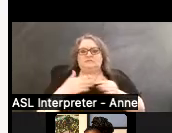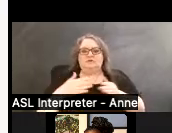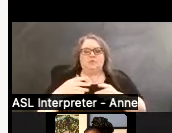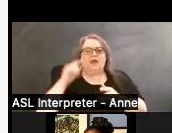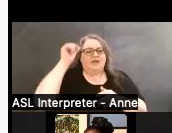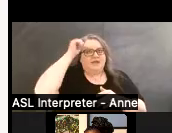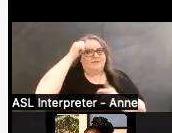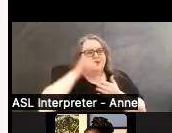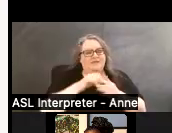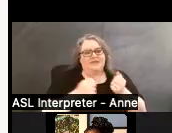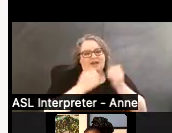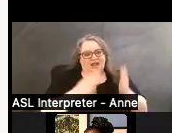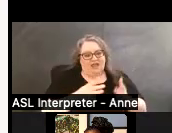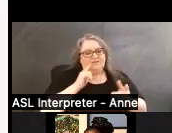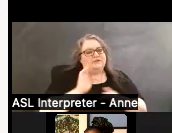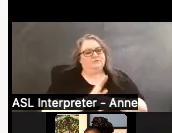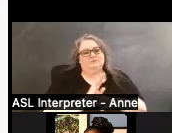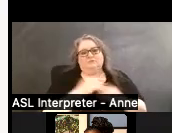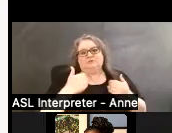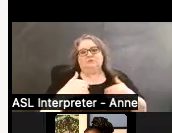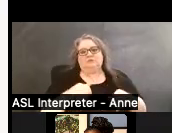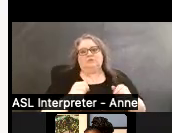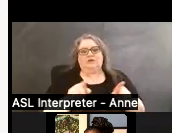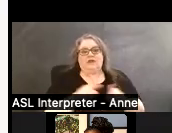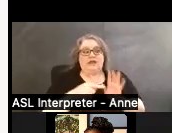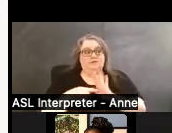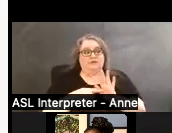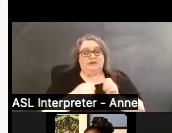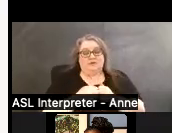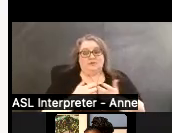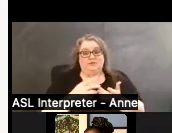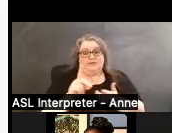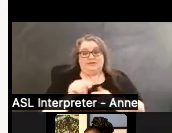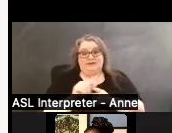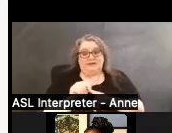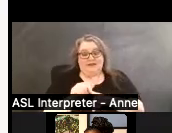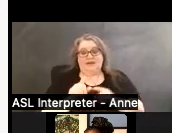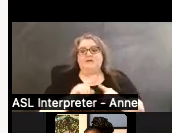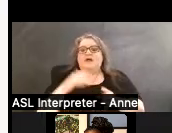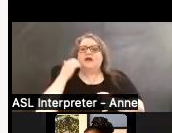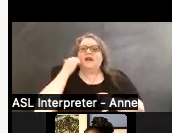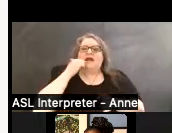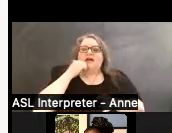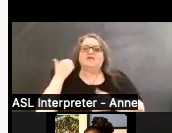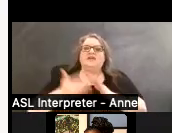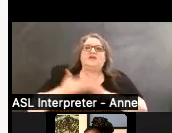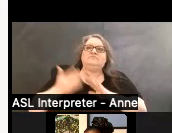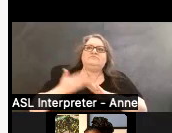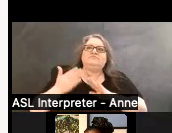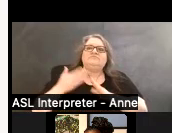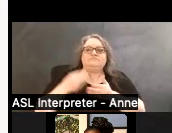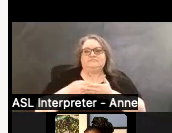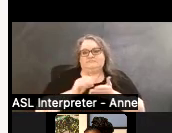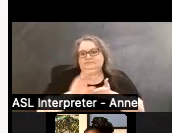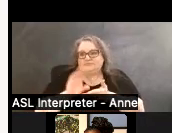going to have their hands full, as we've demonstrated with the data, with the day-to-day of running the program and dispersing these funds.